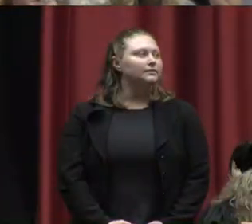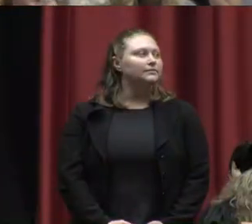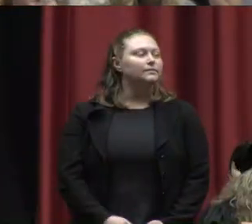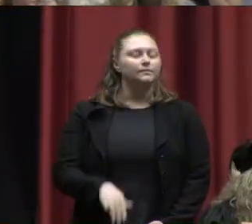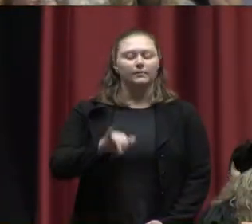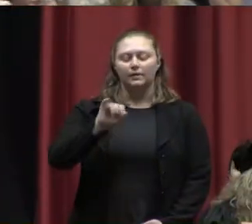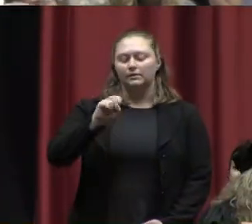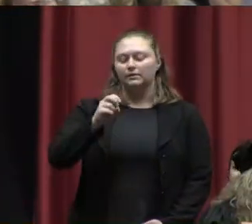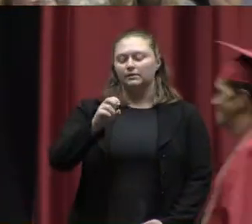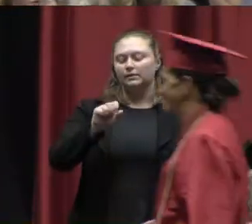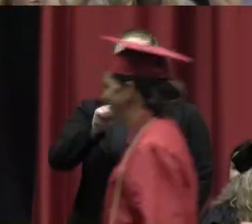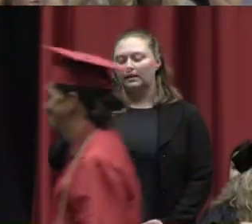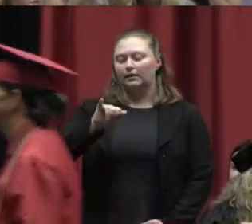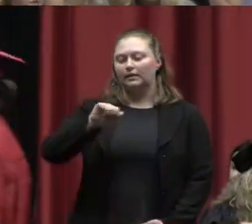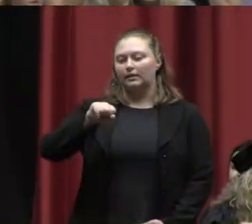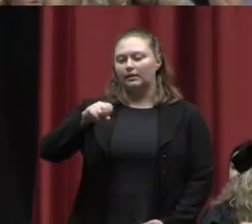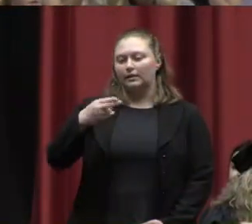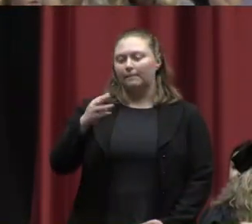Isaiah Montoya.